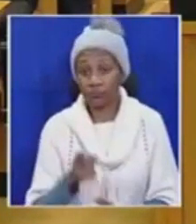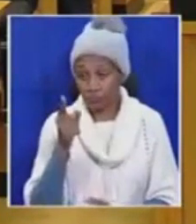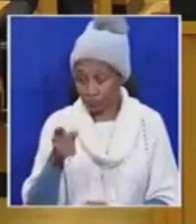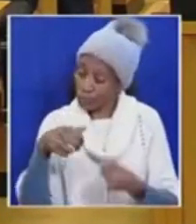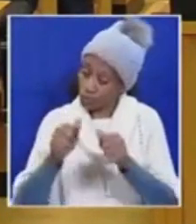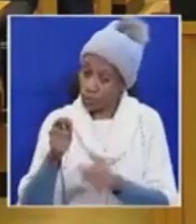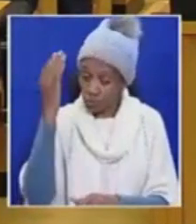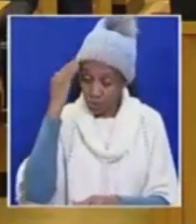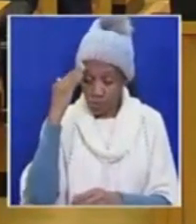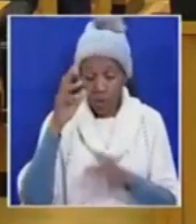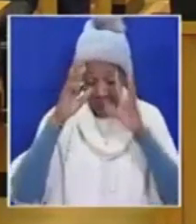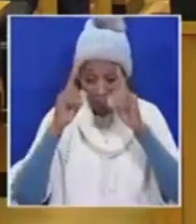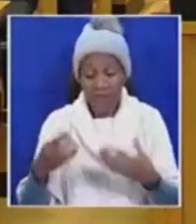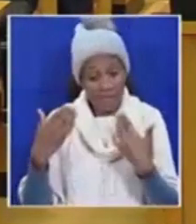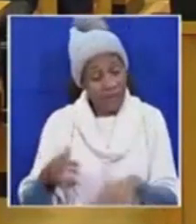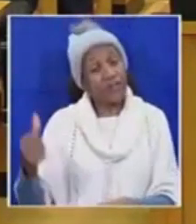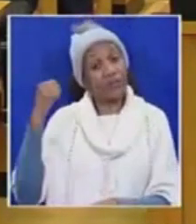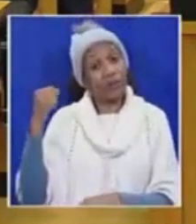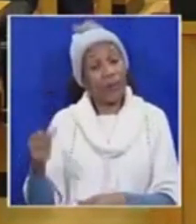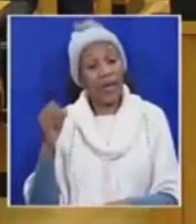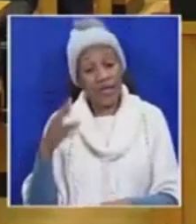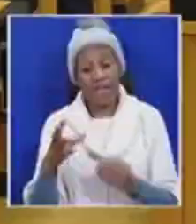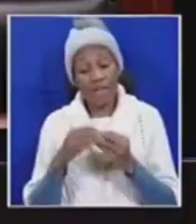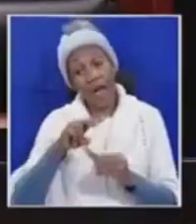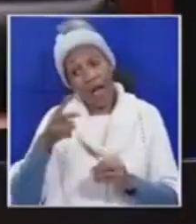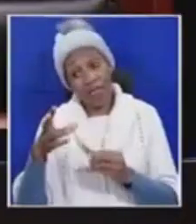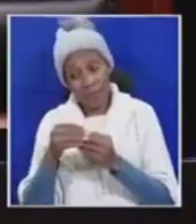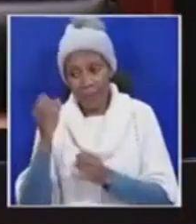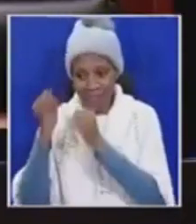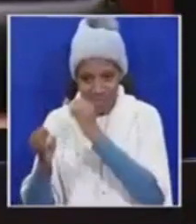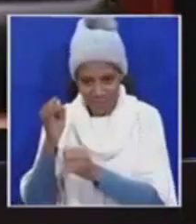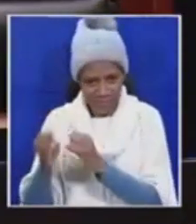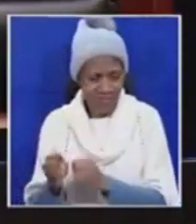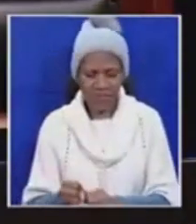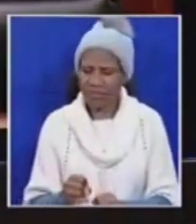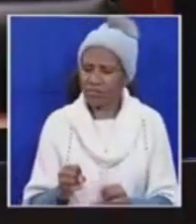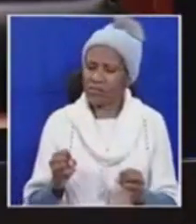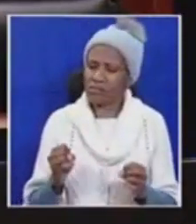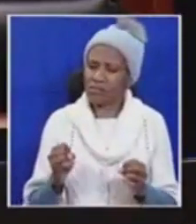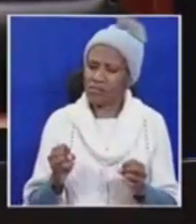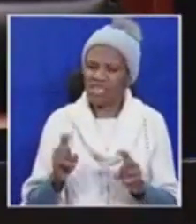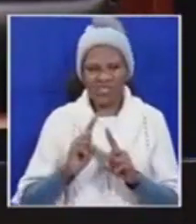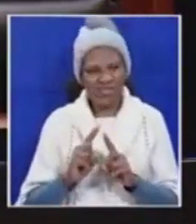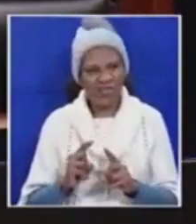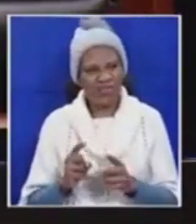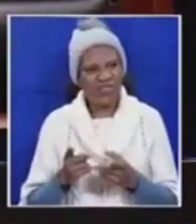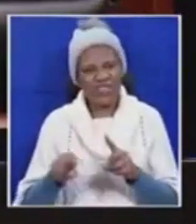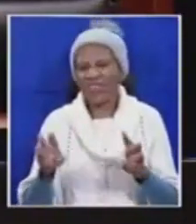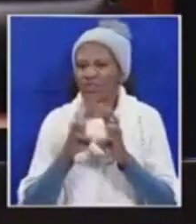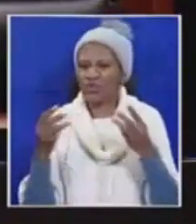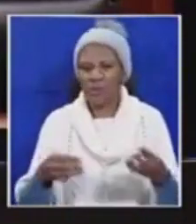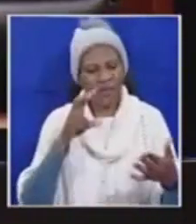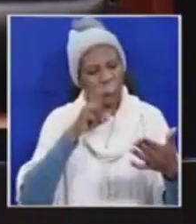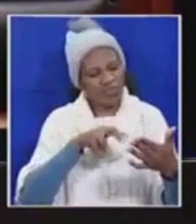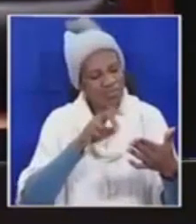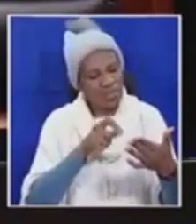this House that statements that cast aspersions on members, even if they are quotations from various other publications,